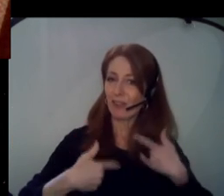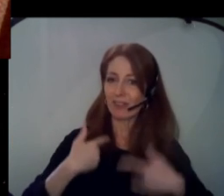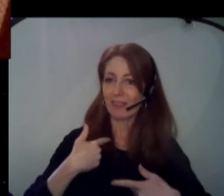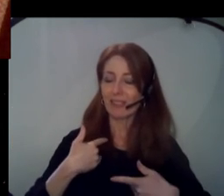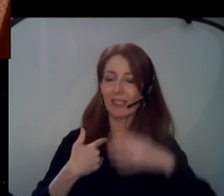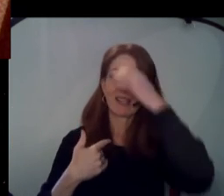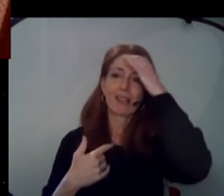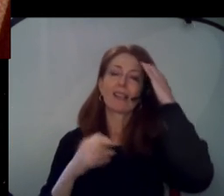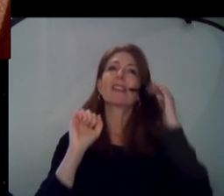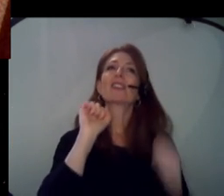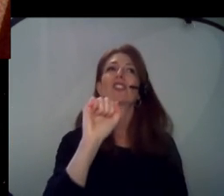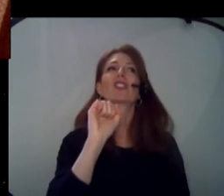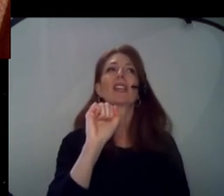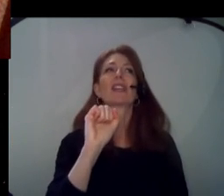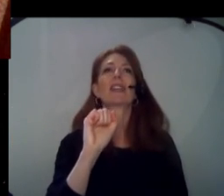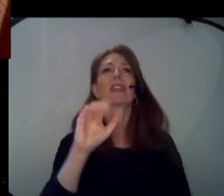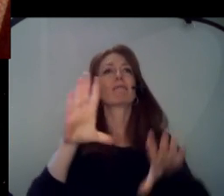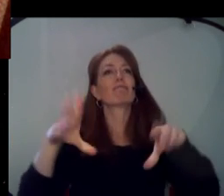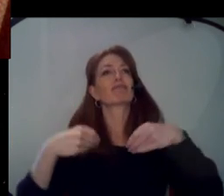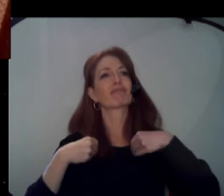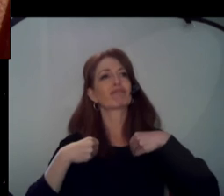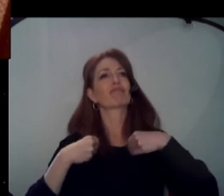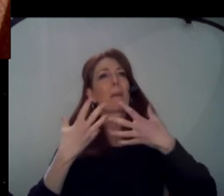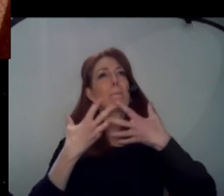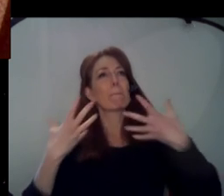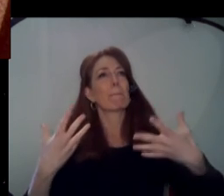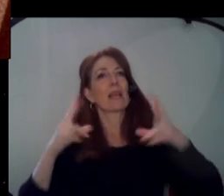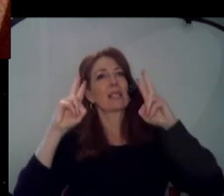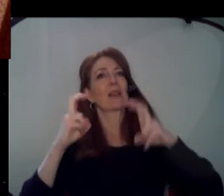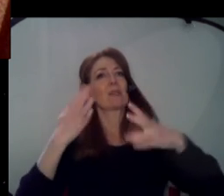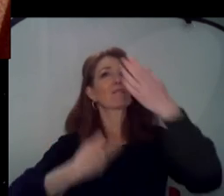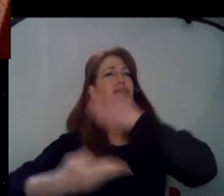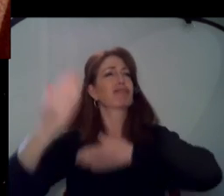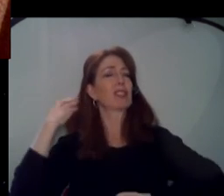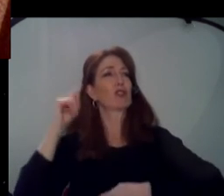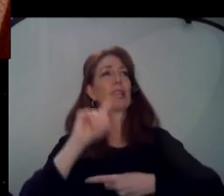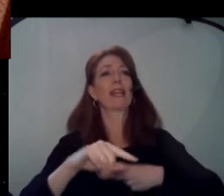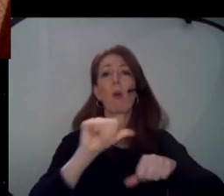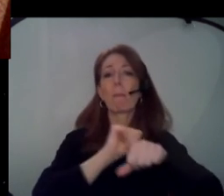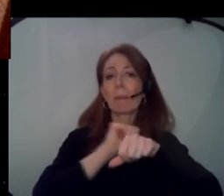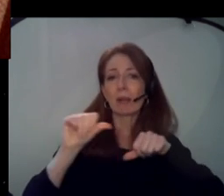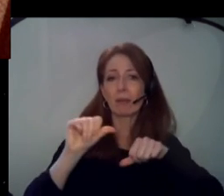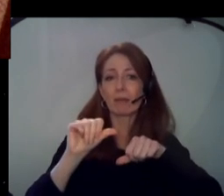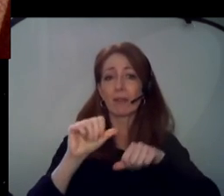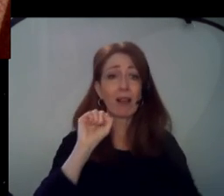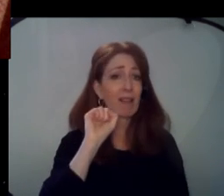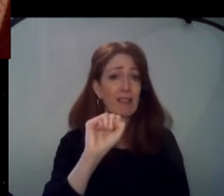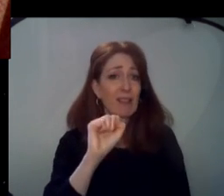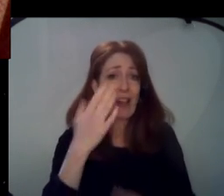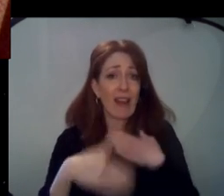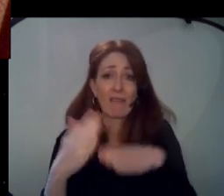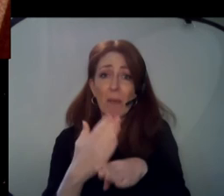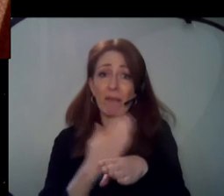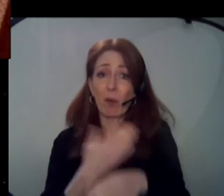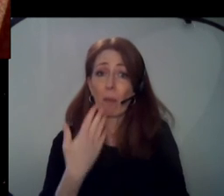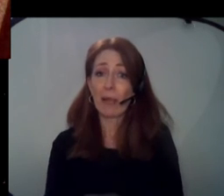she takes on those big history subjects, the big biblical subjects, and no one had ever done that before. And we've gone